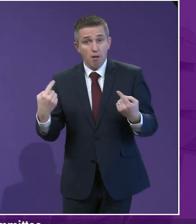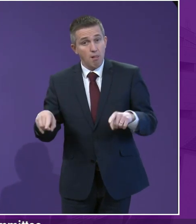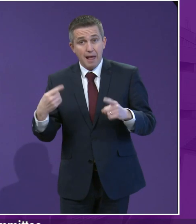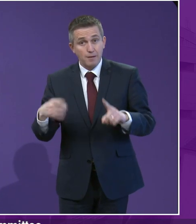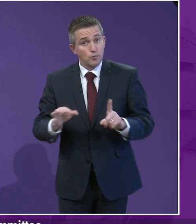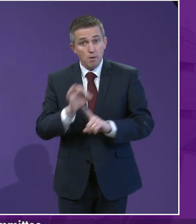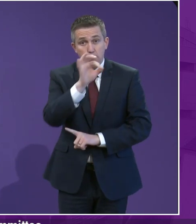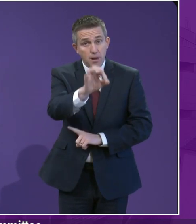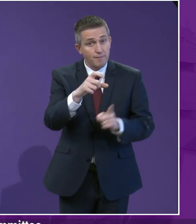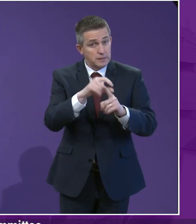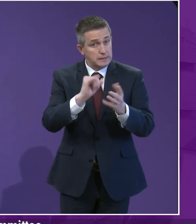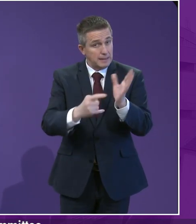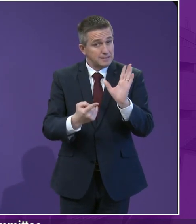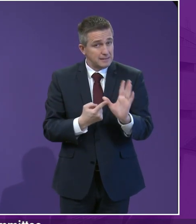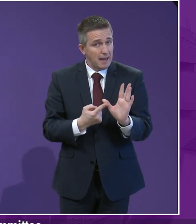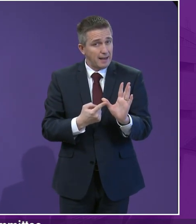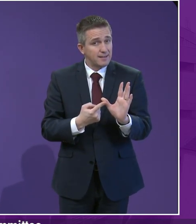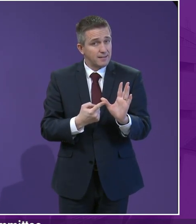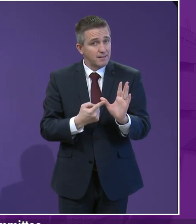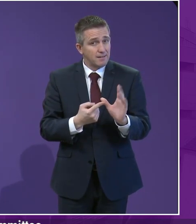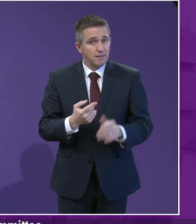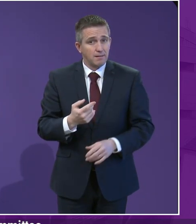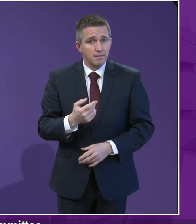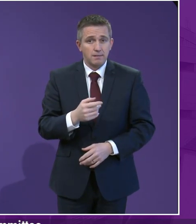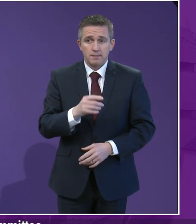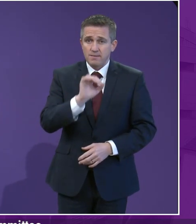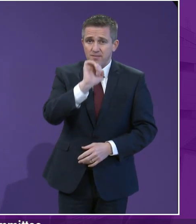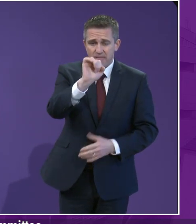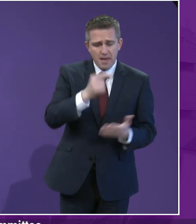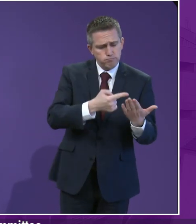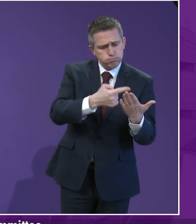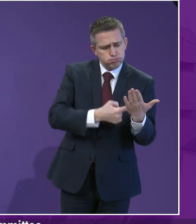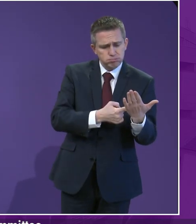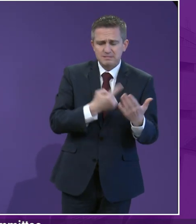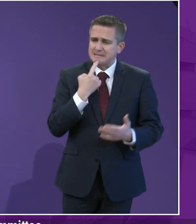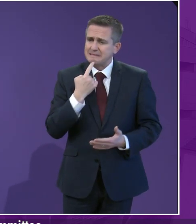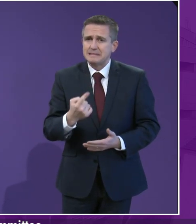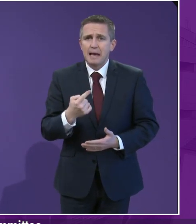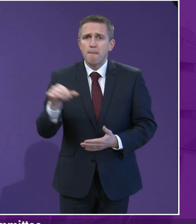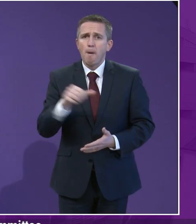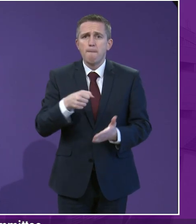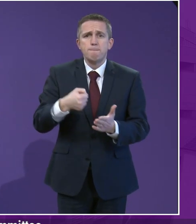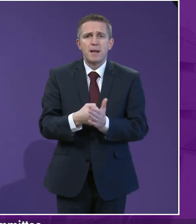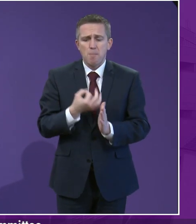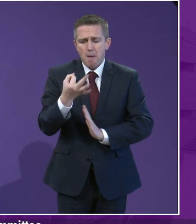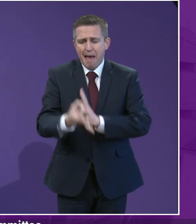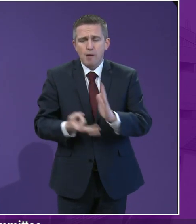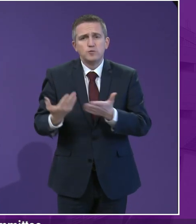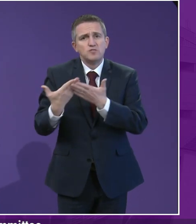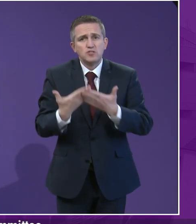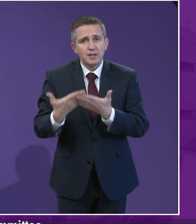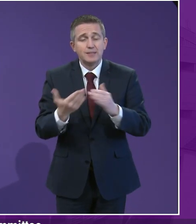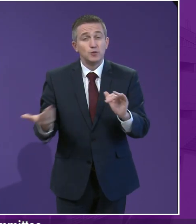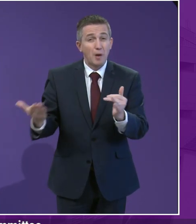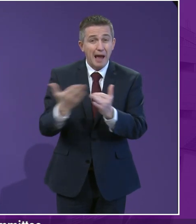that process and negotiating what's required with the student would be really hugely